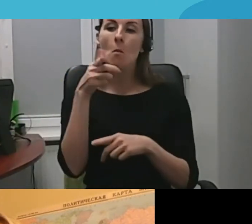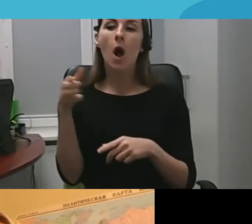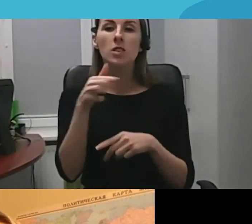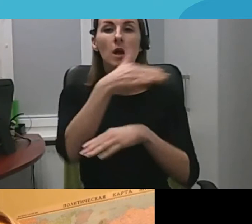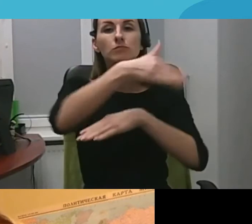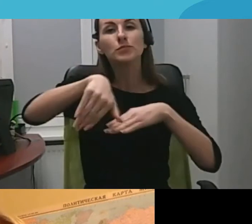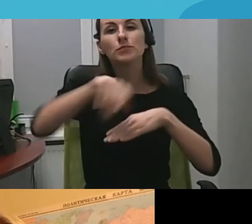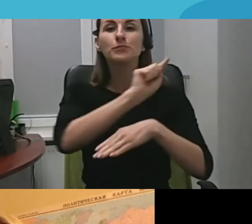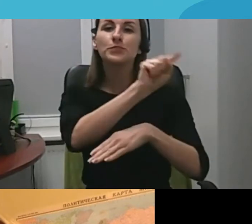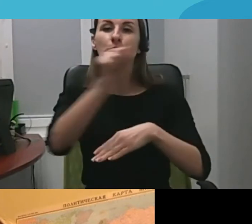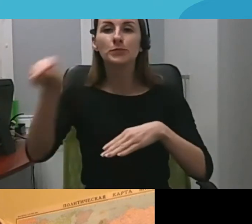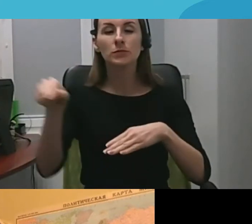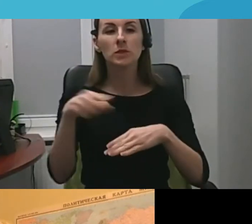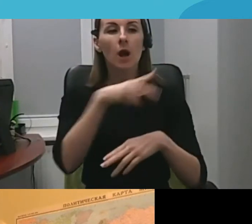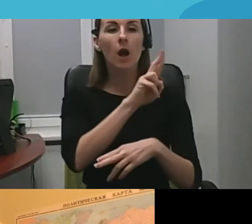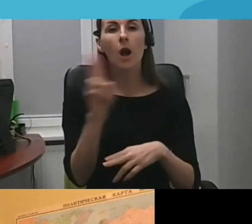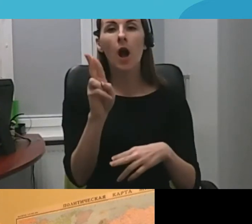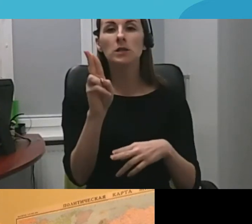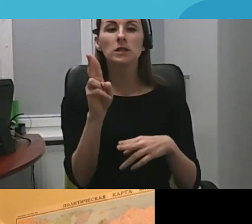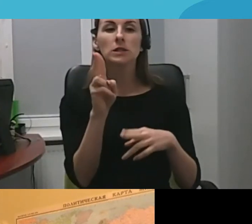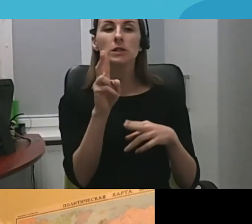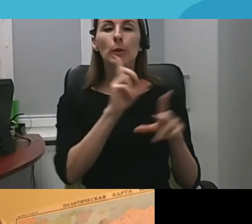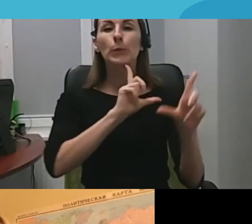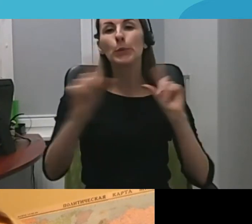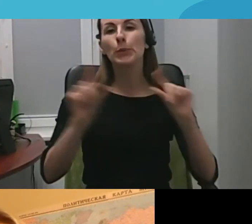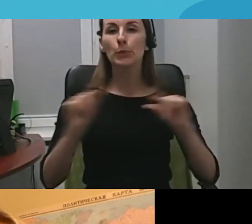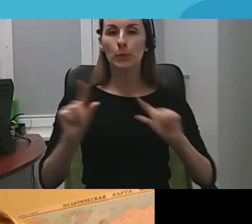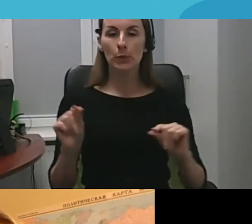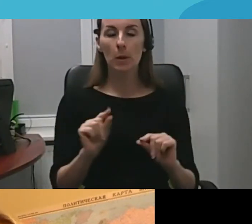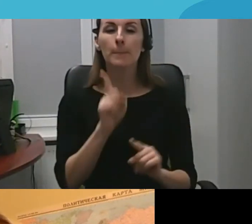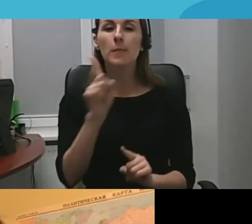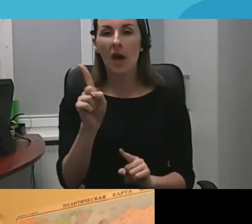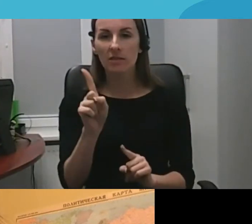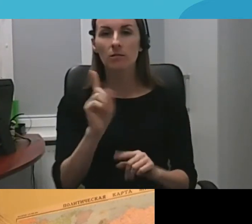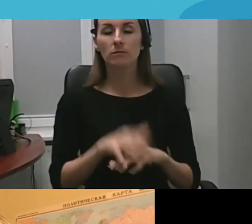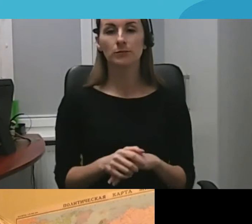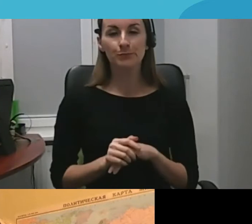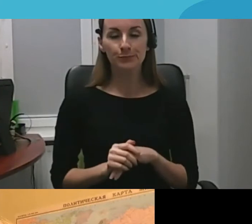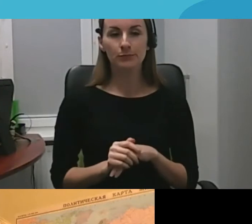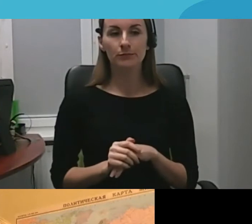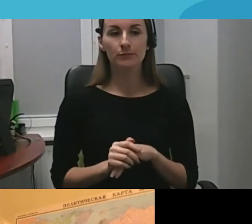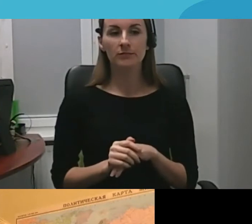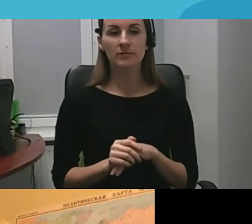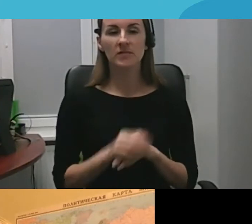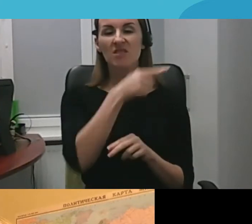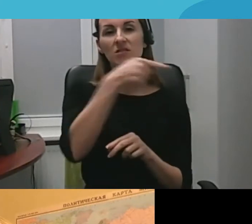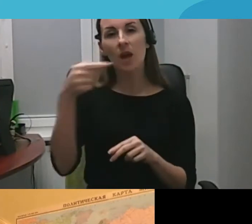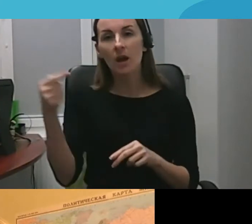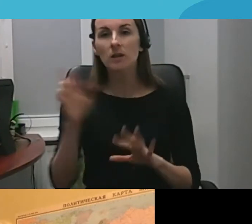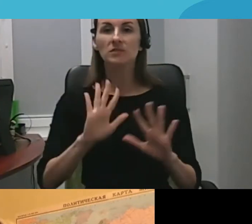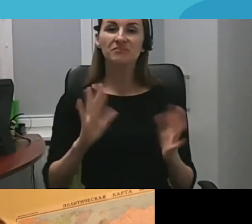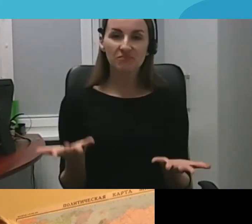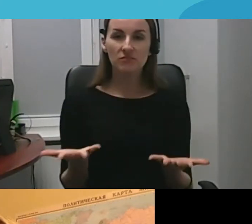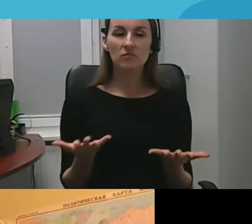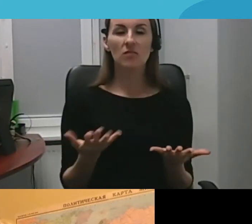country. But unfortunately, negatively, authorities are still continue their repressions, and